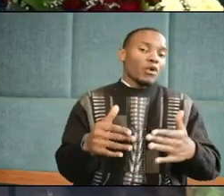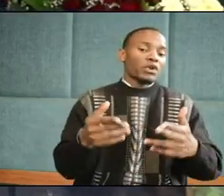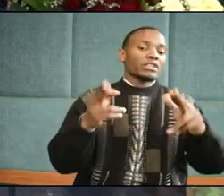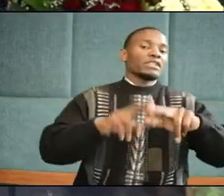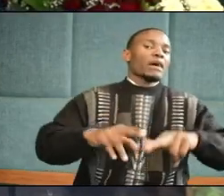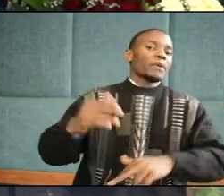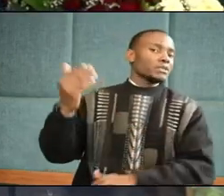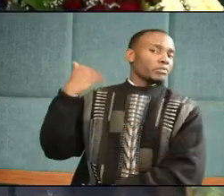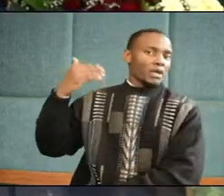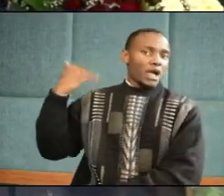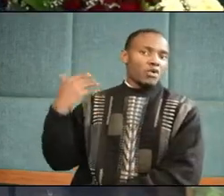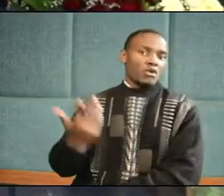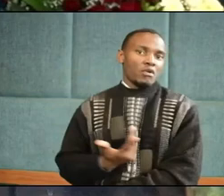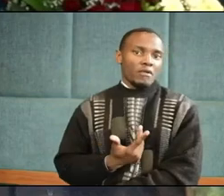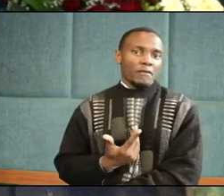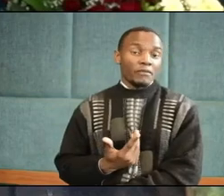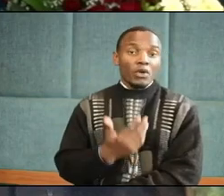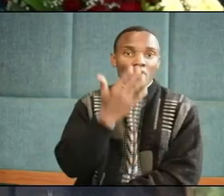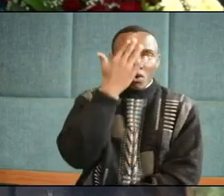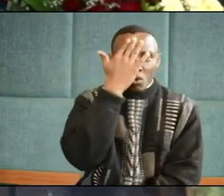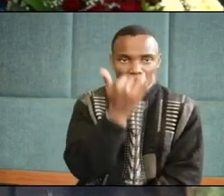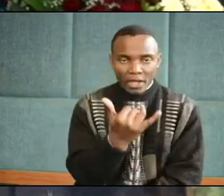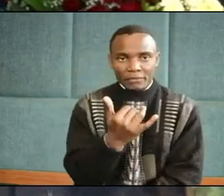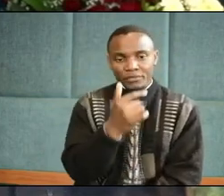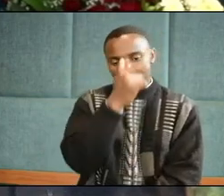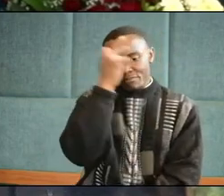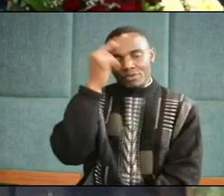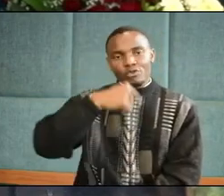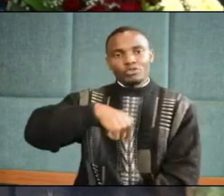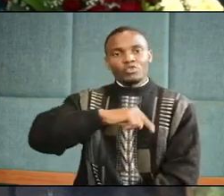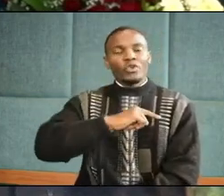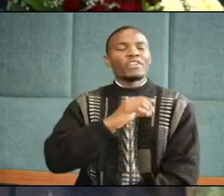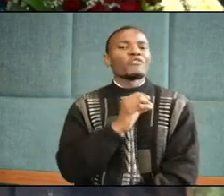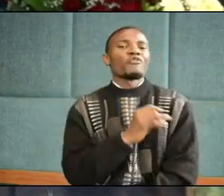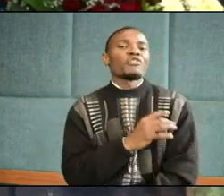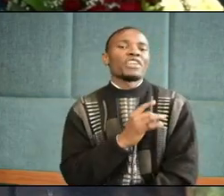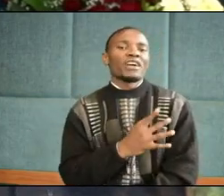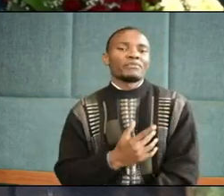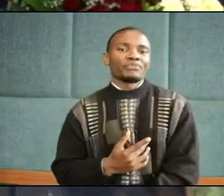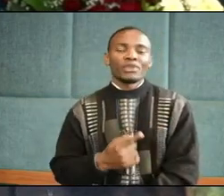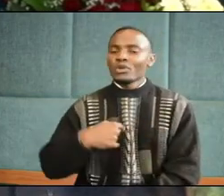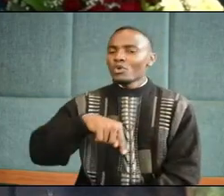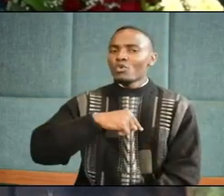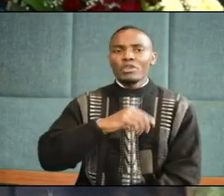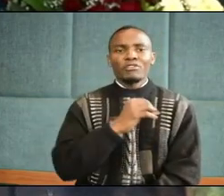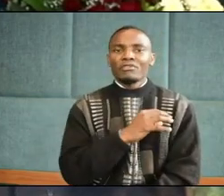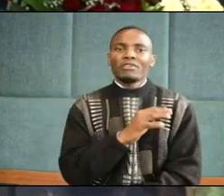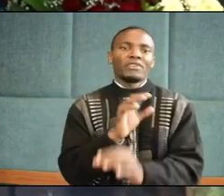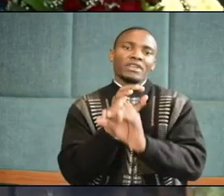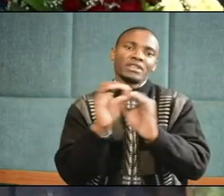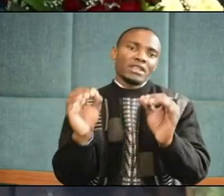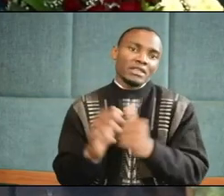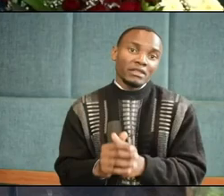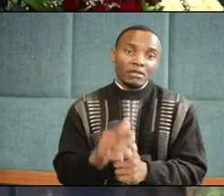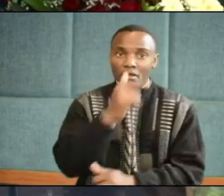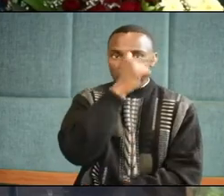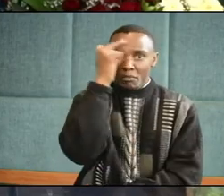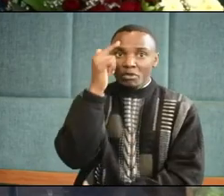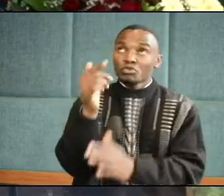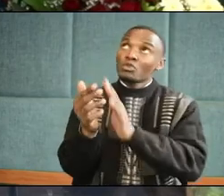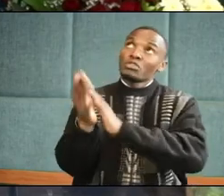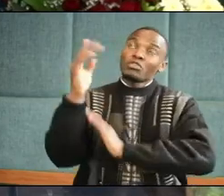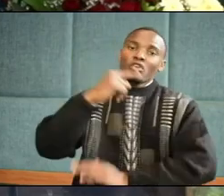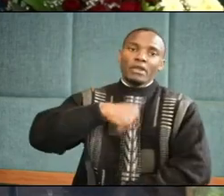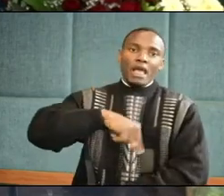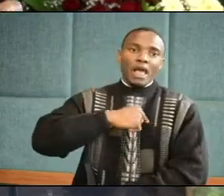the beginning? It's because we fear. We should not fear. Our God